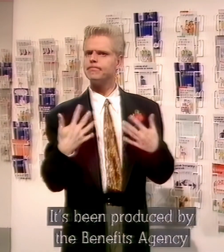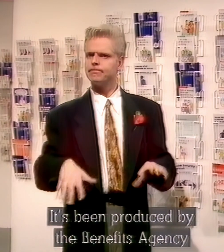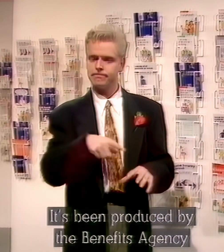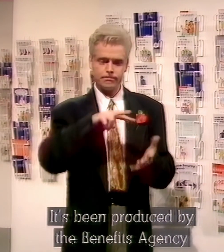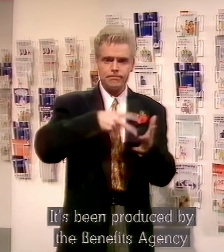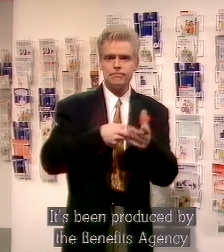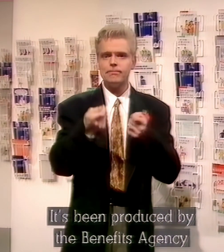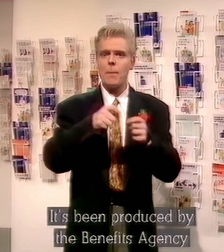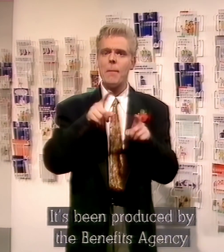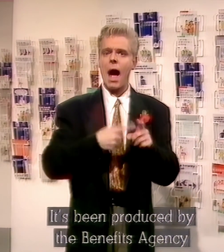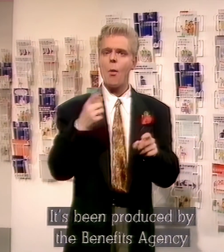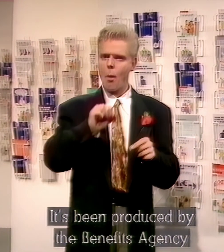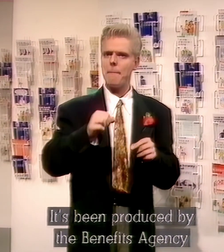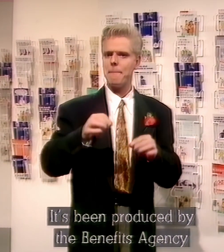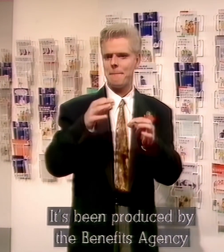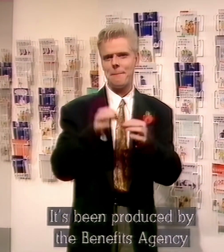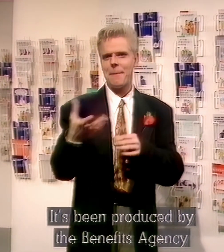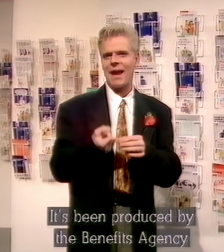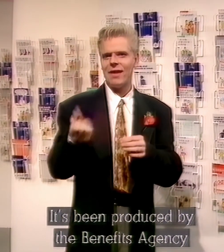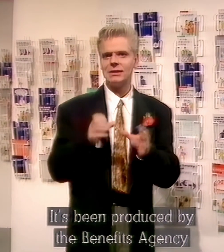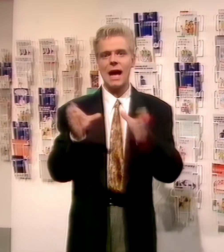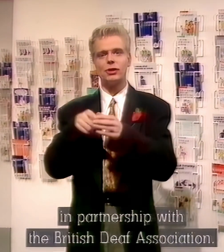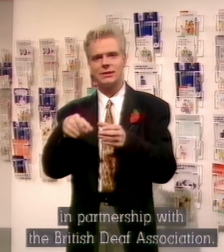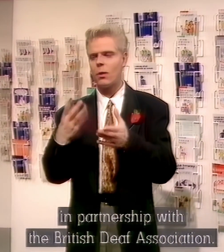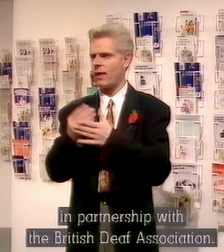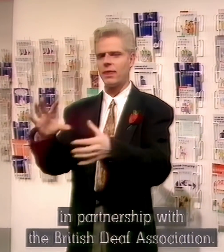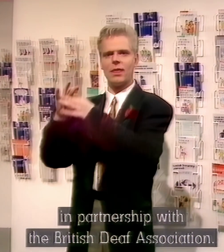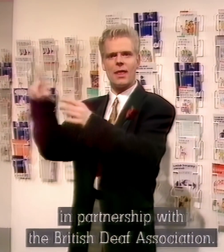Benefits Agency in partnership with the British Deaf Association.